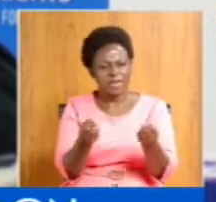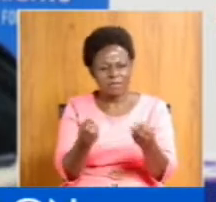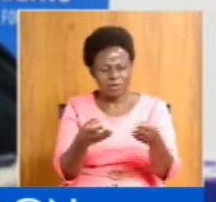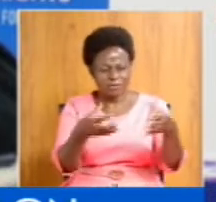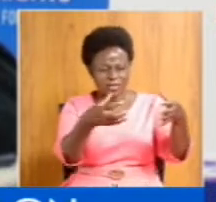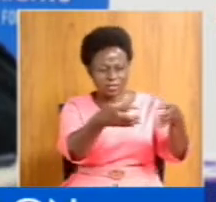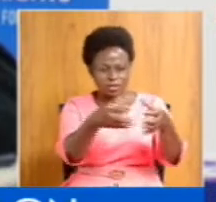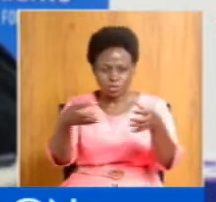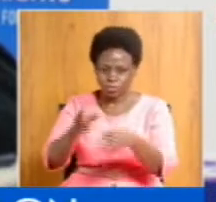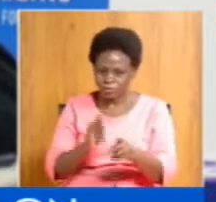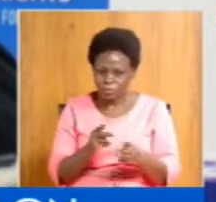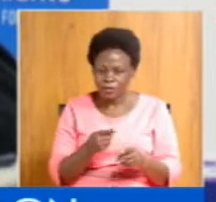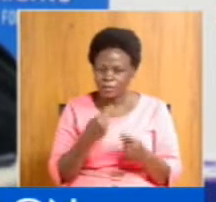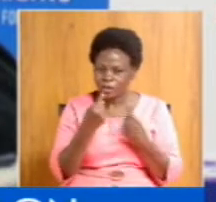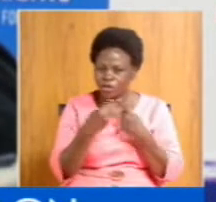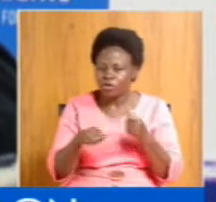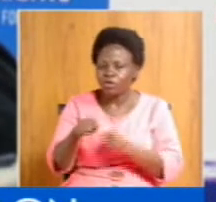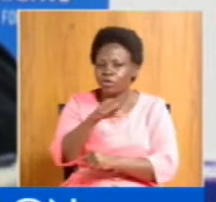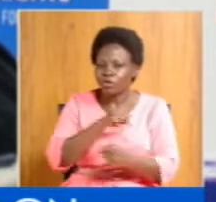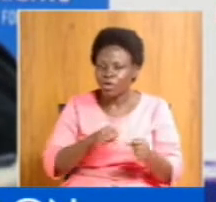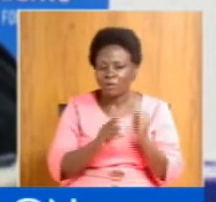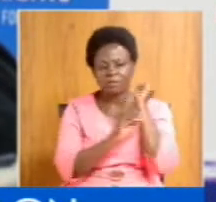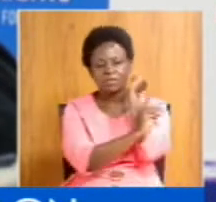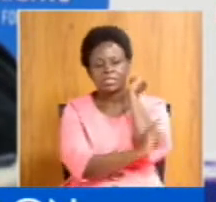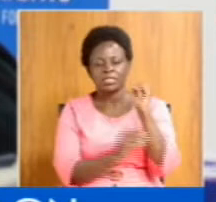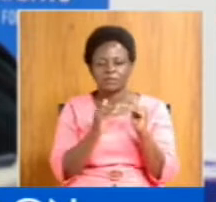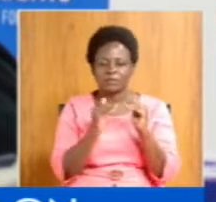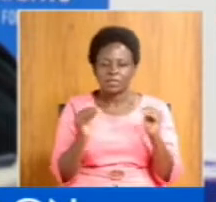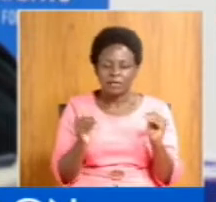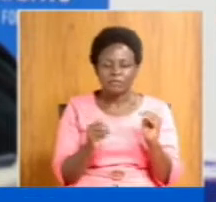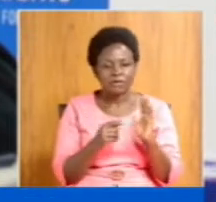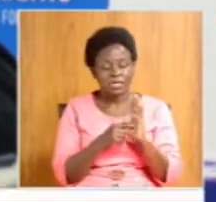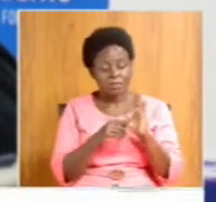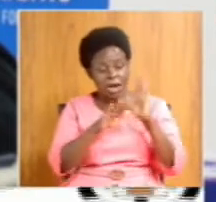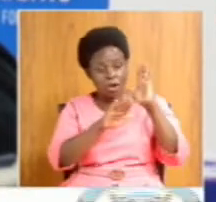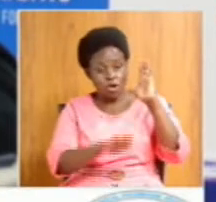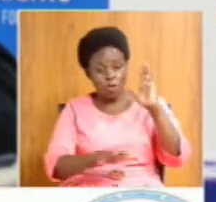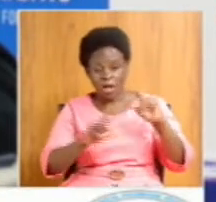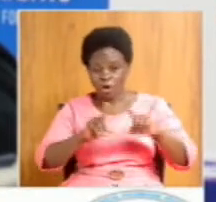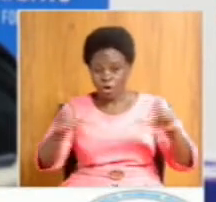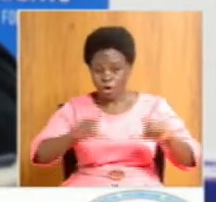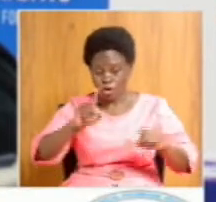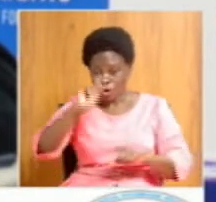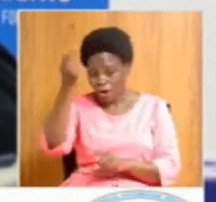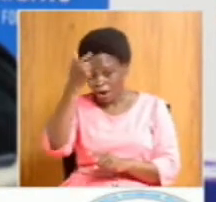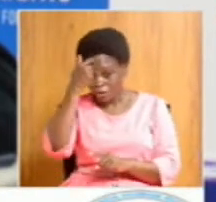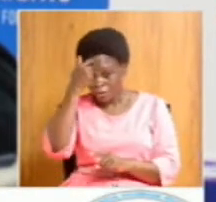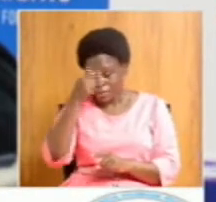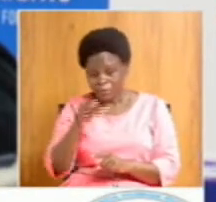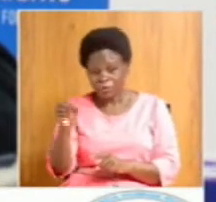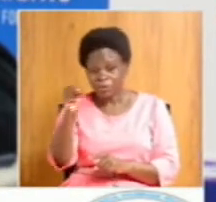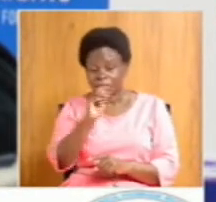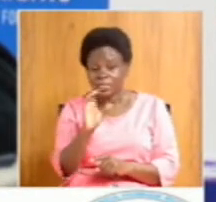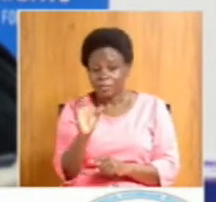these categories that I talked about. So at the district level, for instance, and the lower local government, like the sub